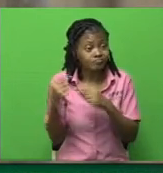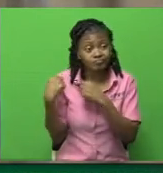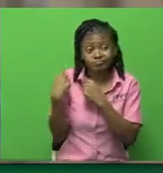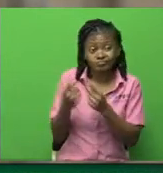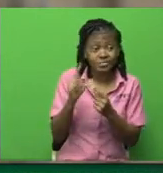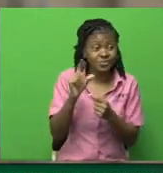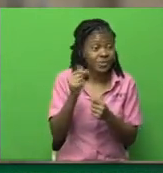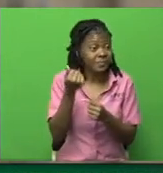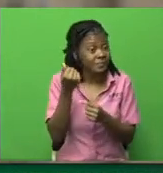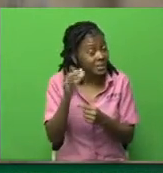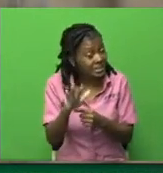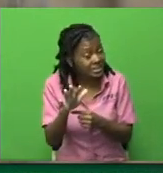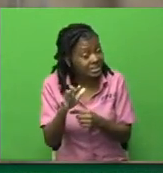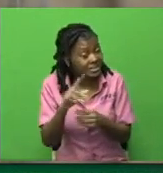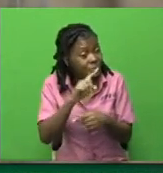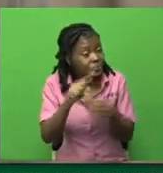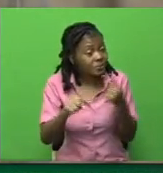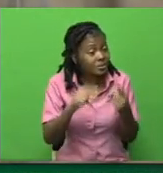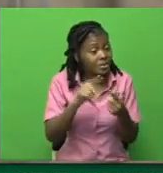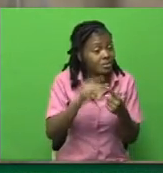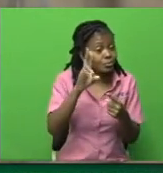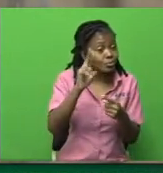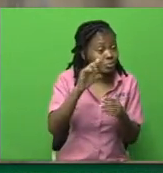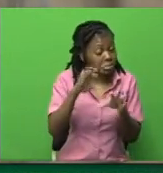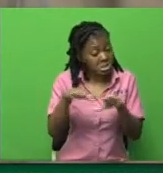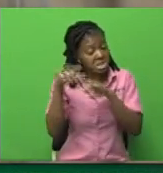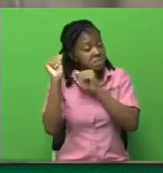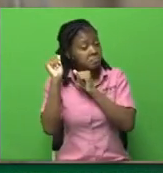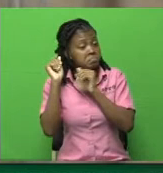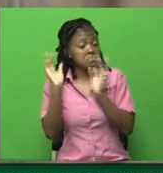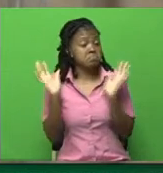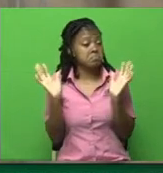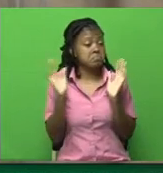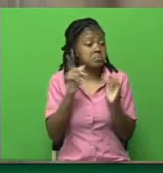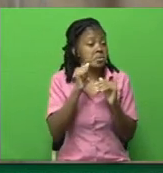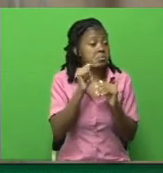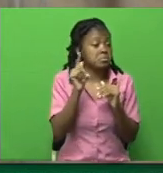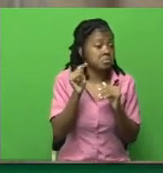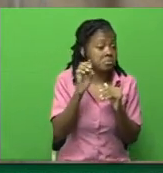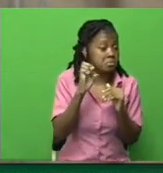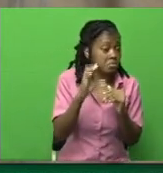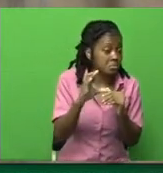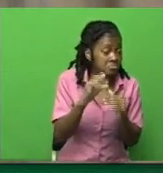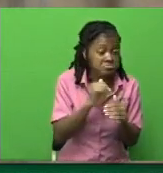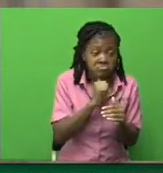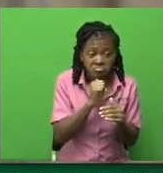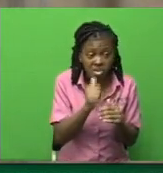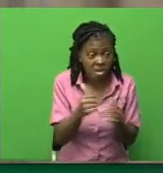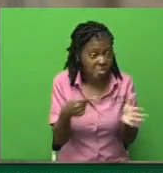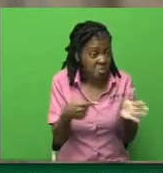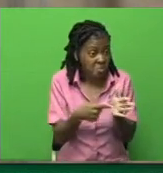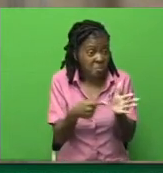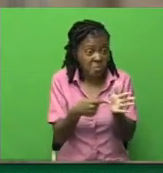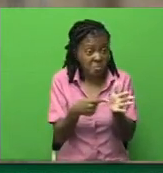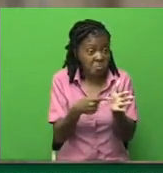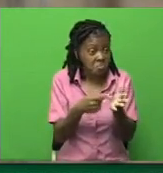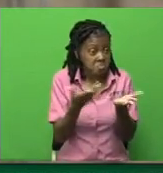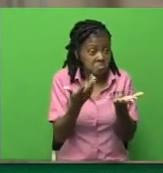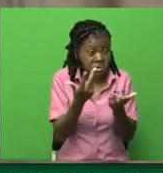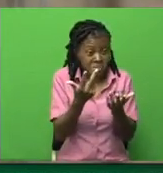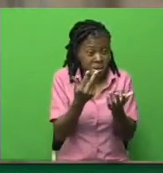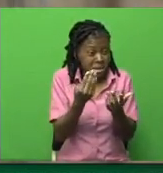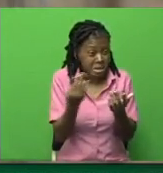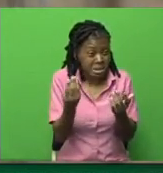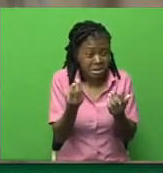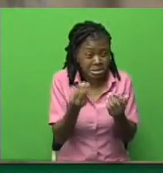when the people's partnership exited office Tian Tech did not owe NGC those that three billion dollars that